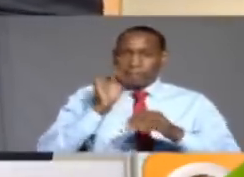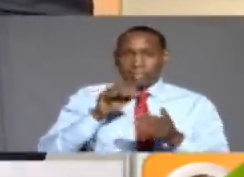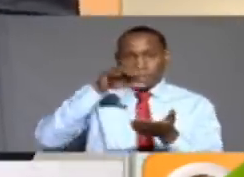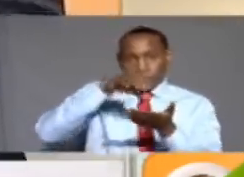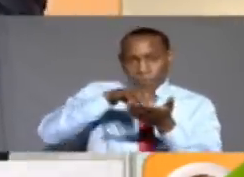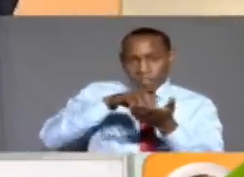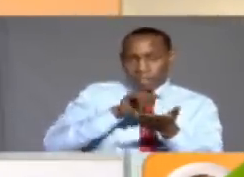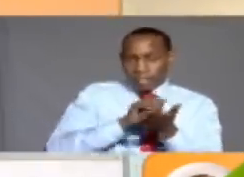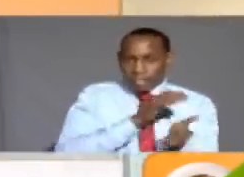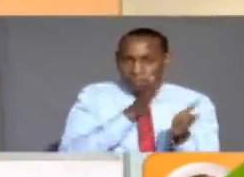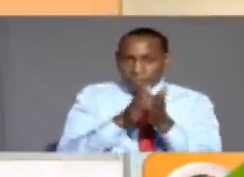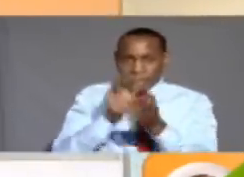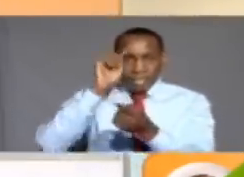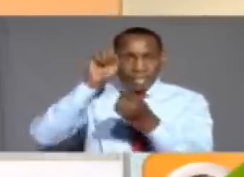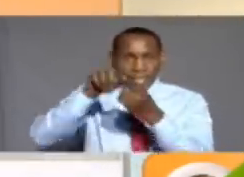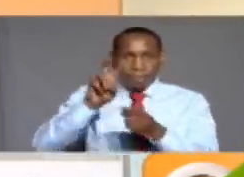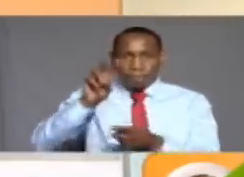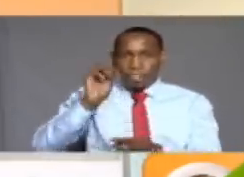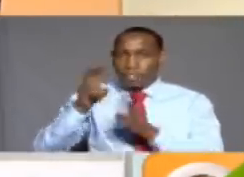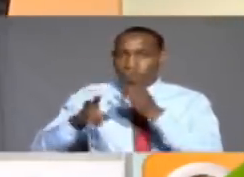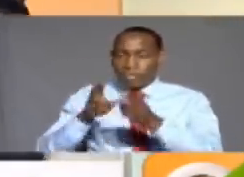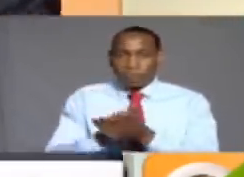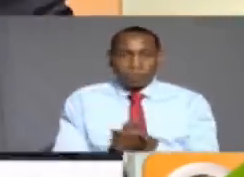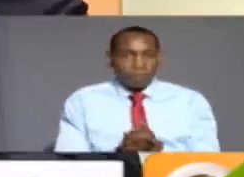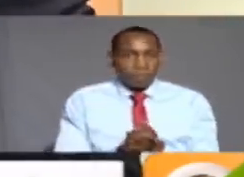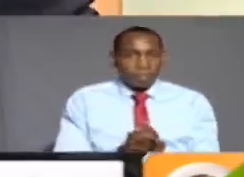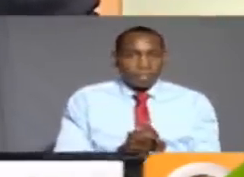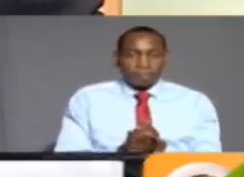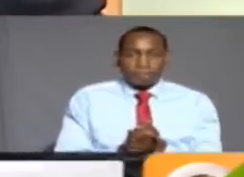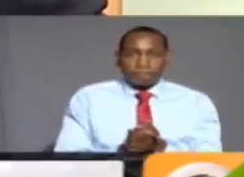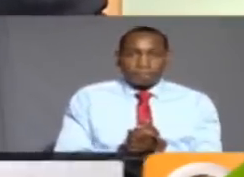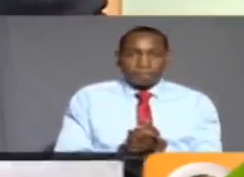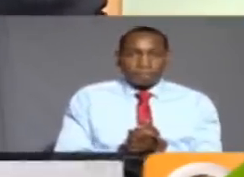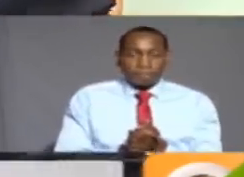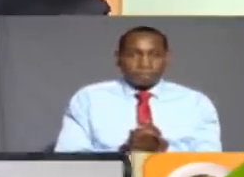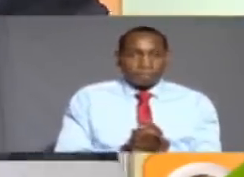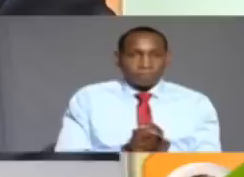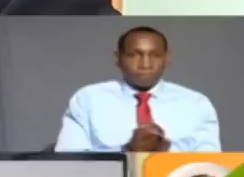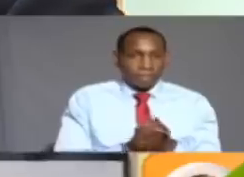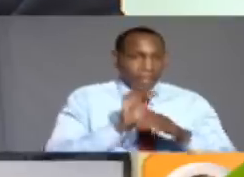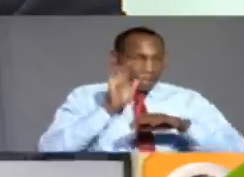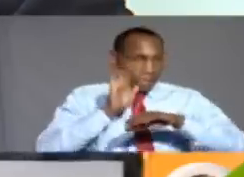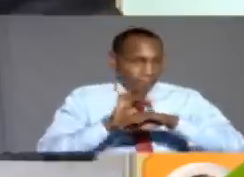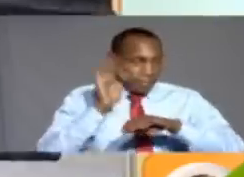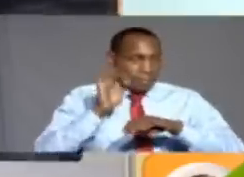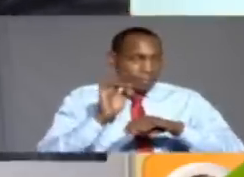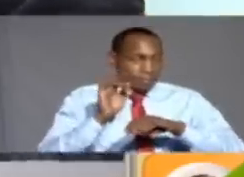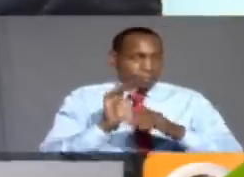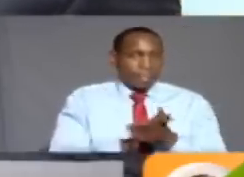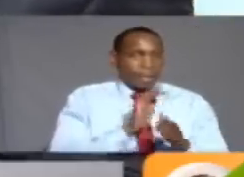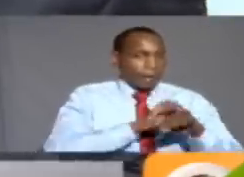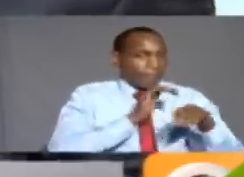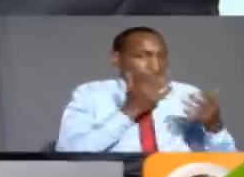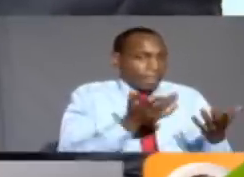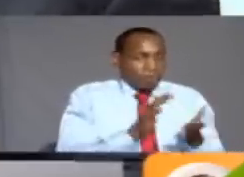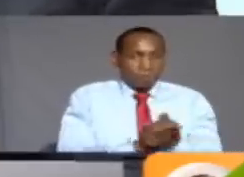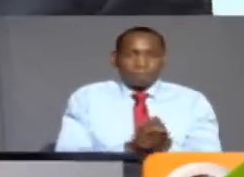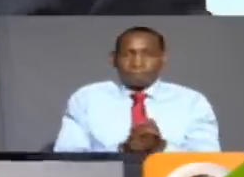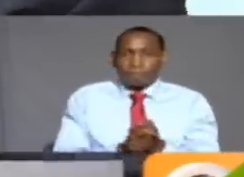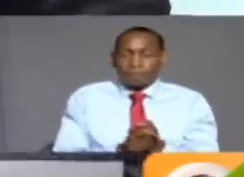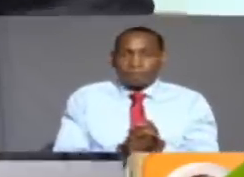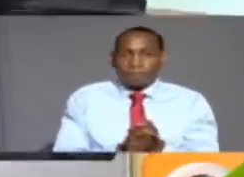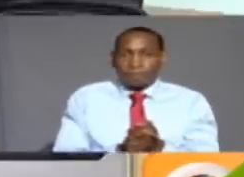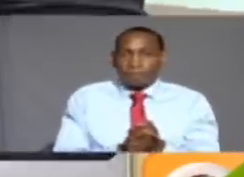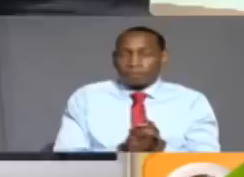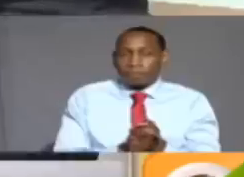that had been planned towards 2022. Does it? No, as far as I'm concerned, it doesn't. Why? Affects. Let me tell you. How as does far as I am concerned, it